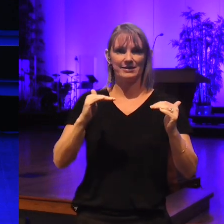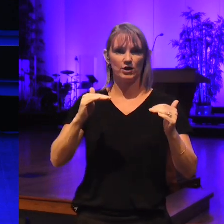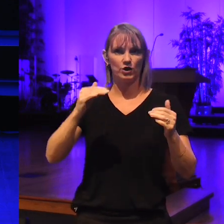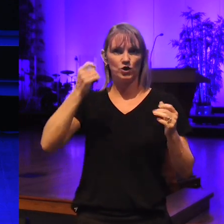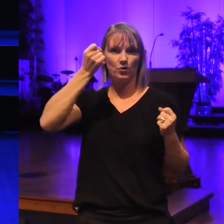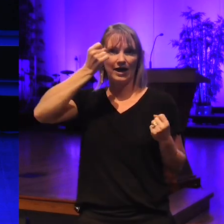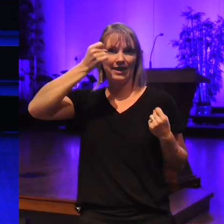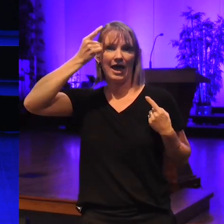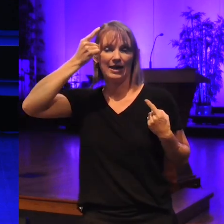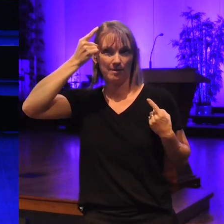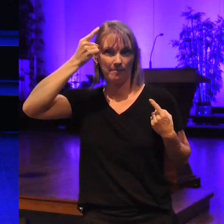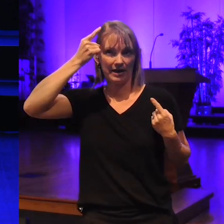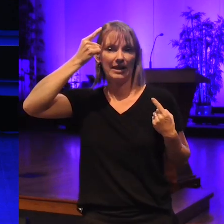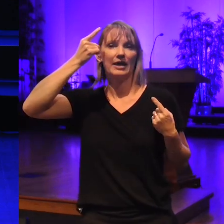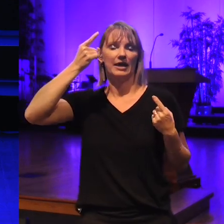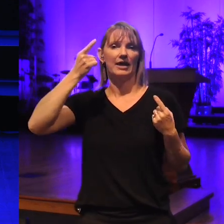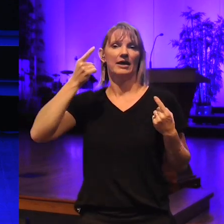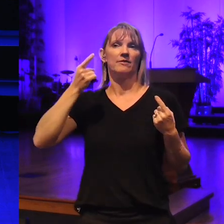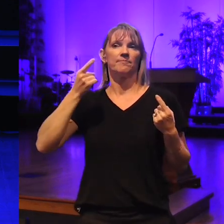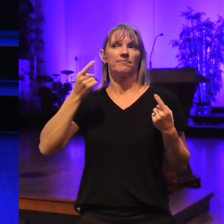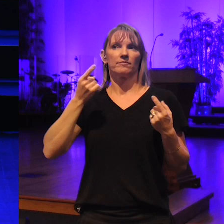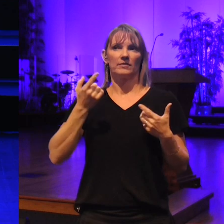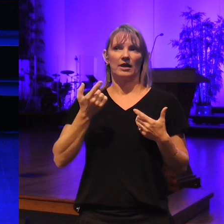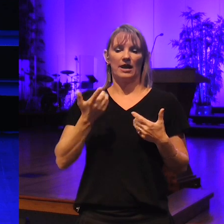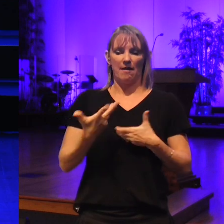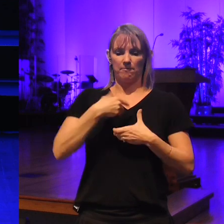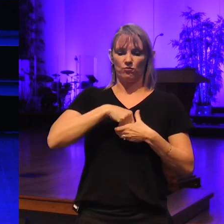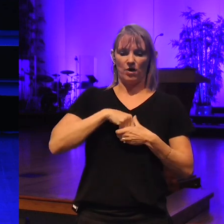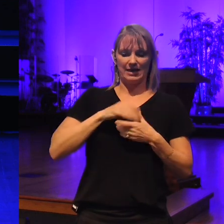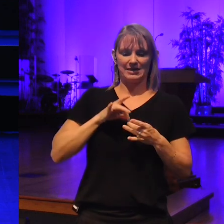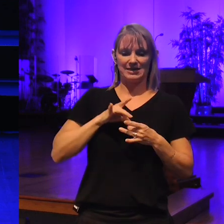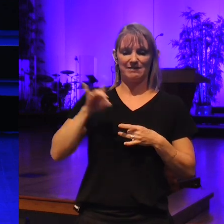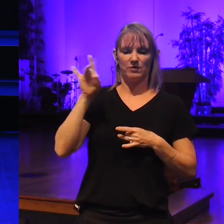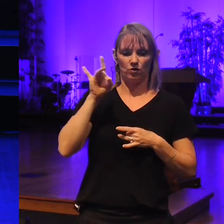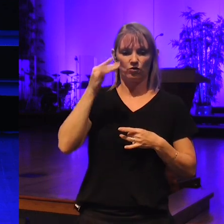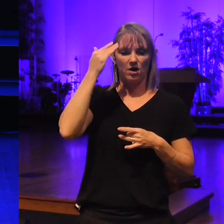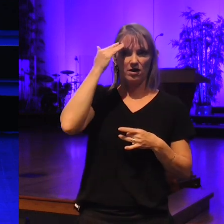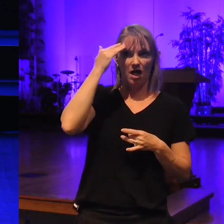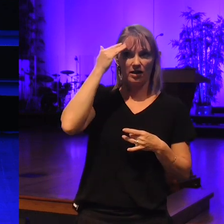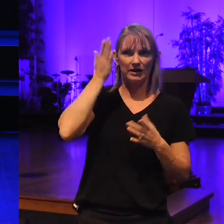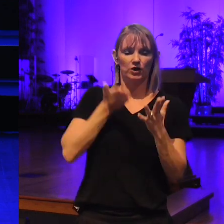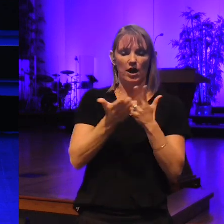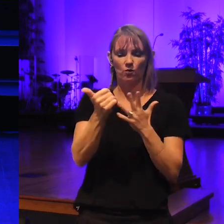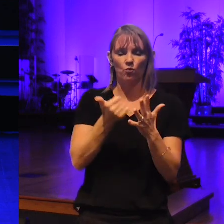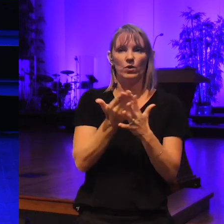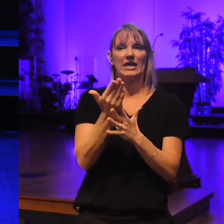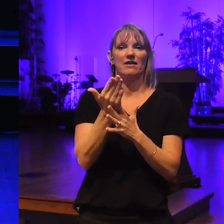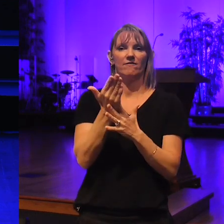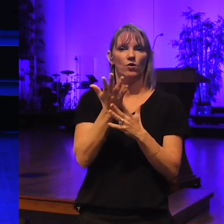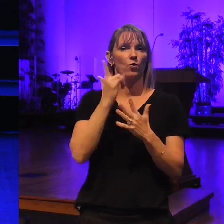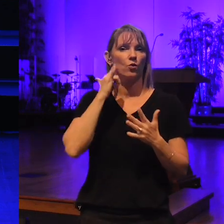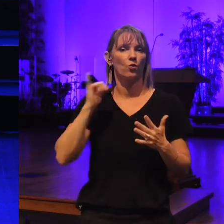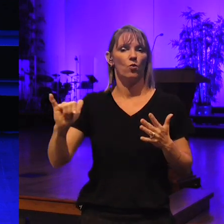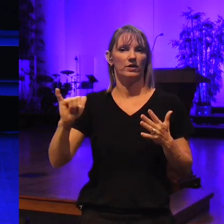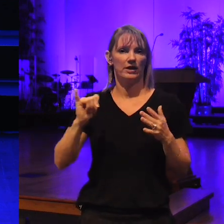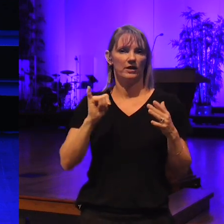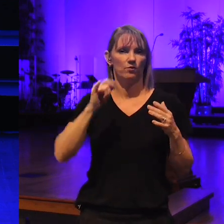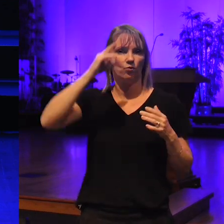enlightenment and transcend to embrace spiritual knowledge and weave golden wisdom? That's a question for each one of